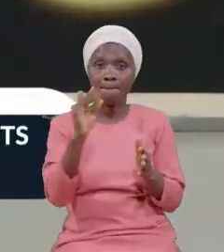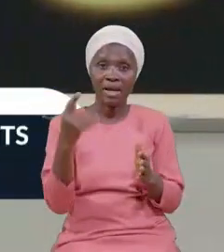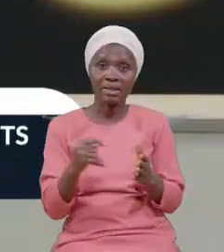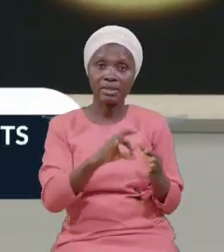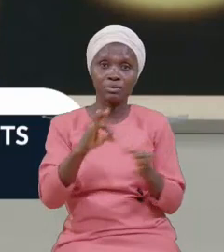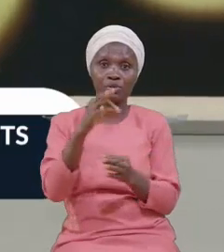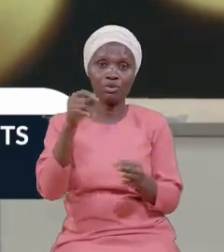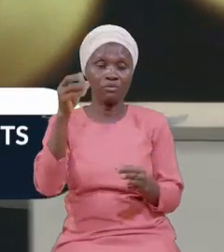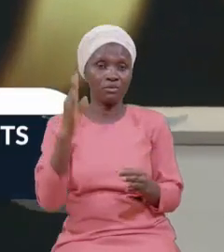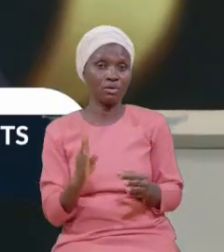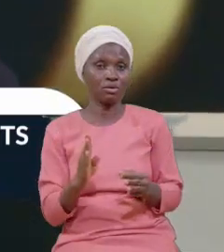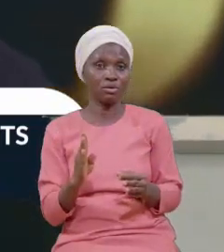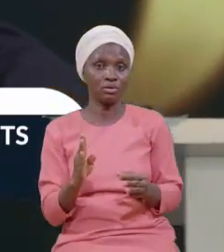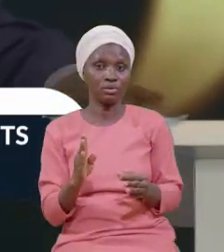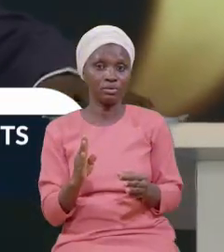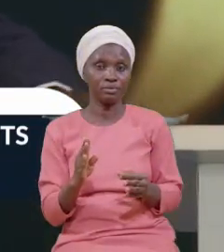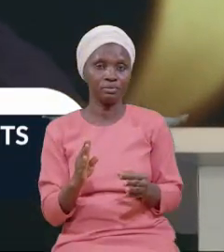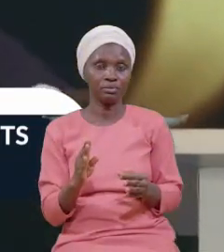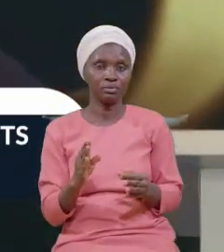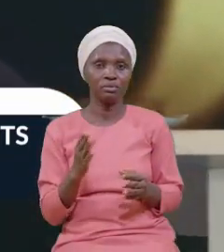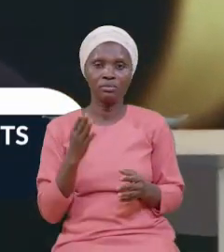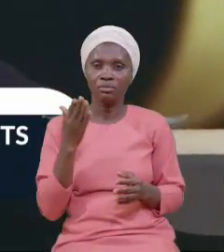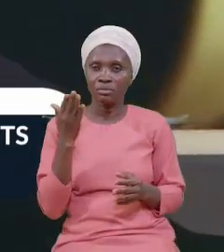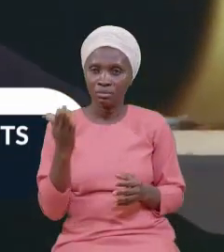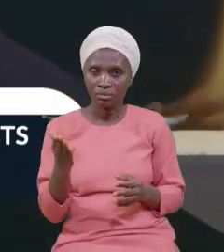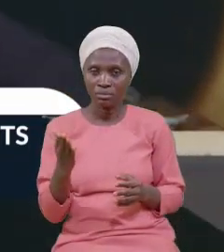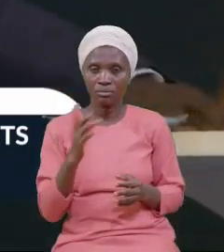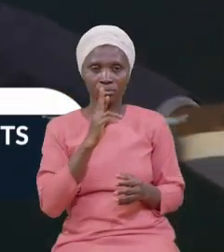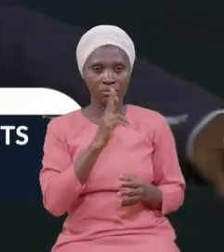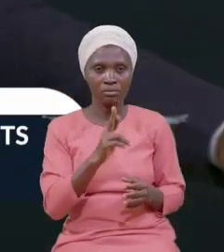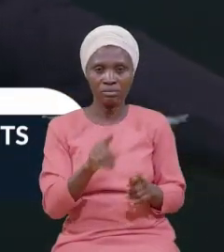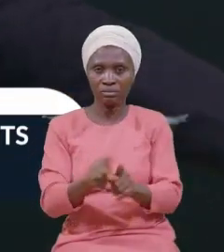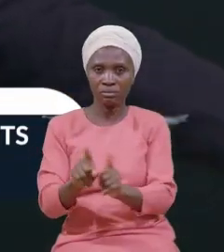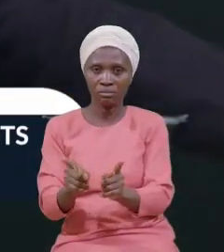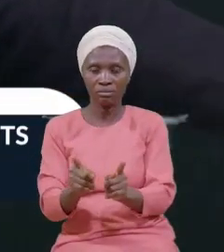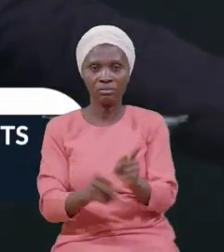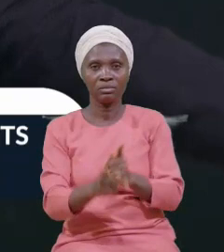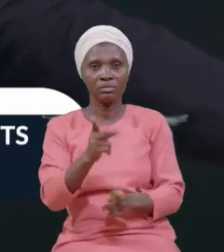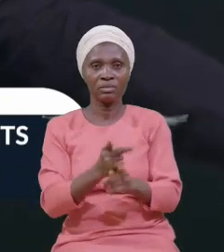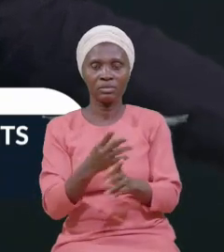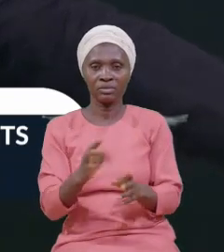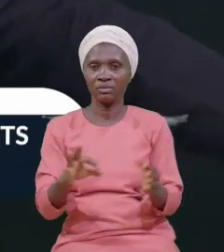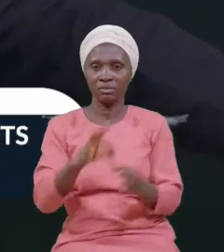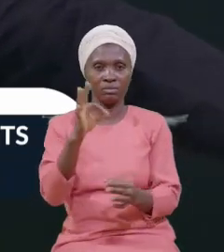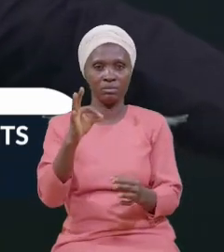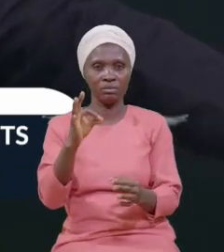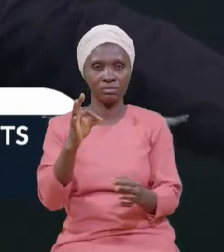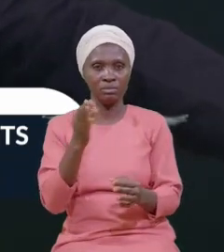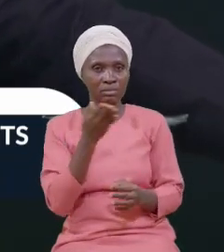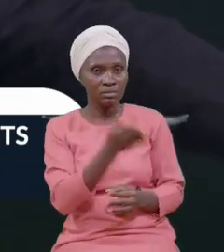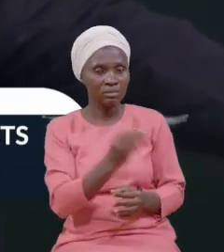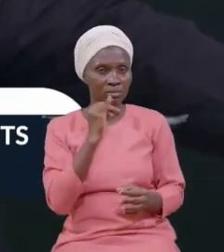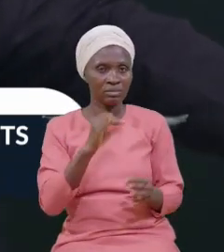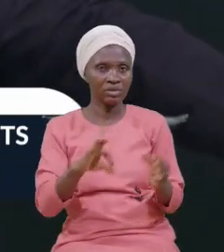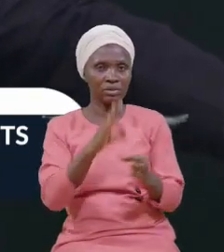There are different kinds of spirit. There's the spirit of the world. the spirit of the age,